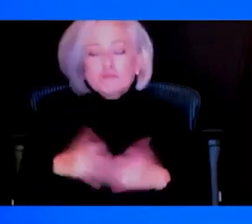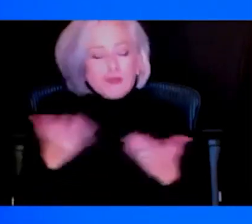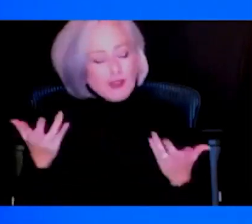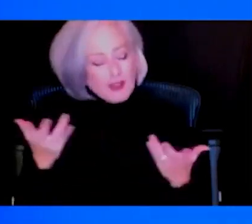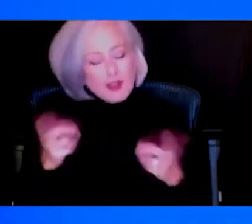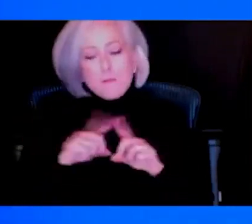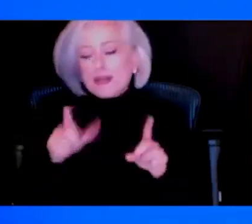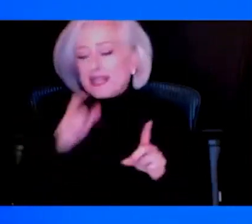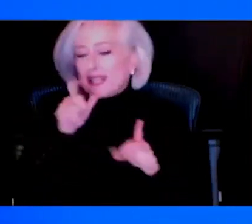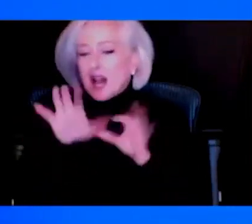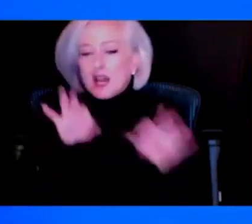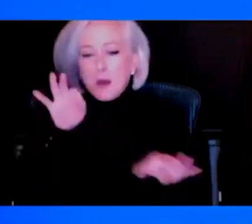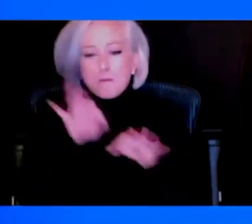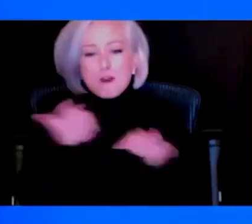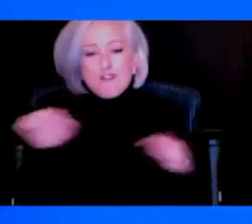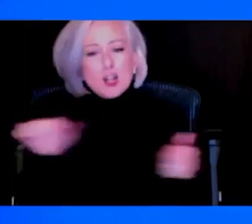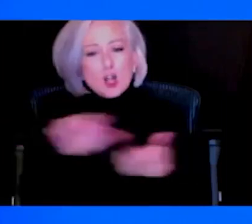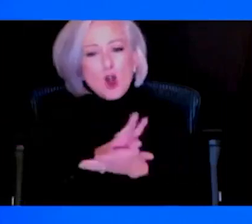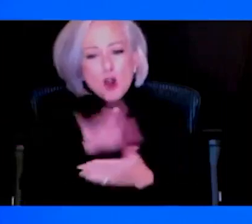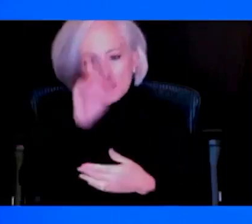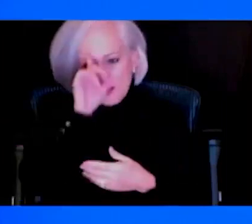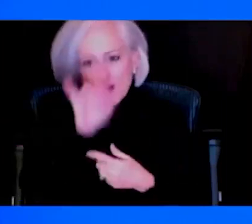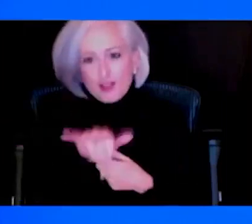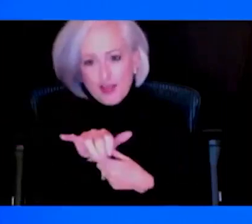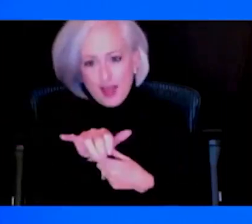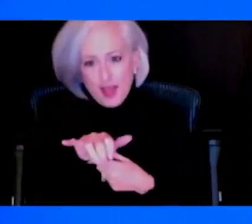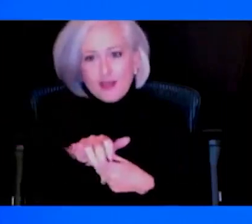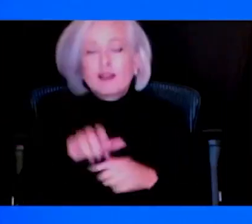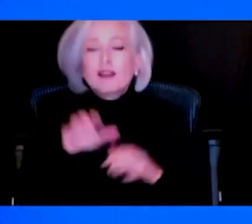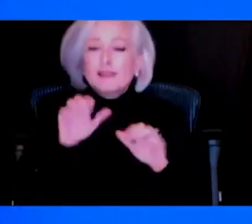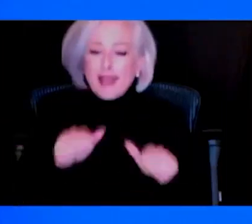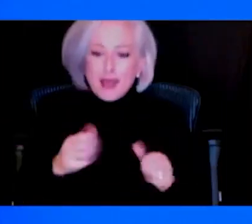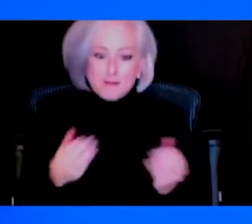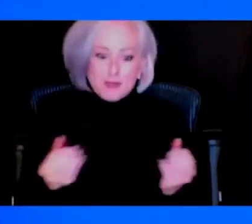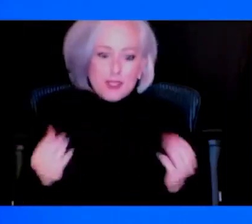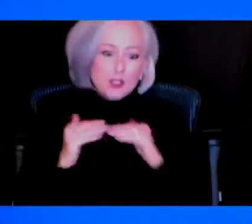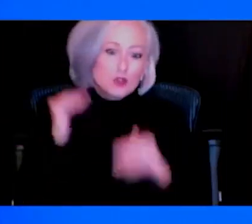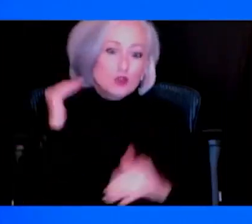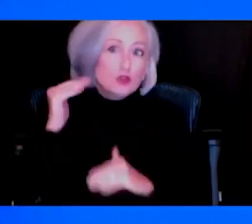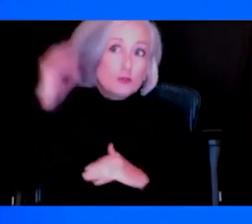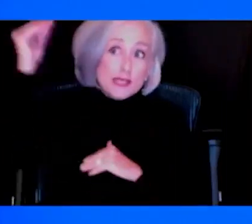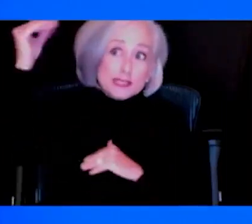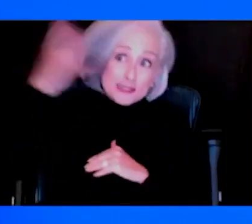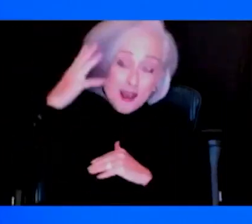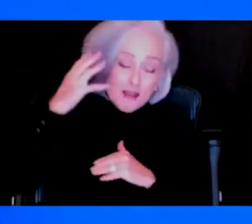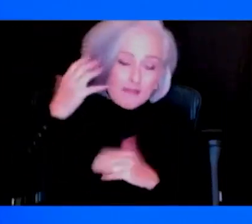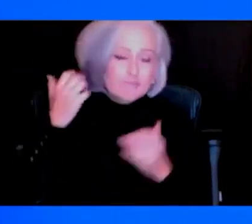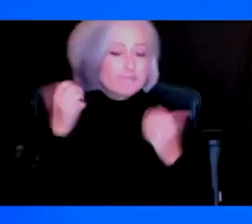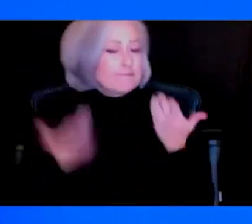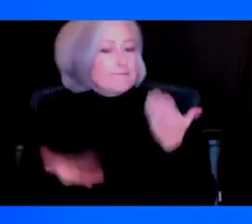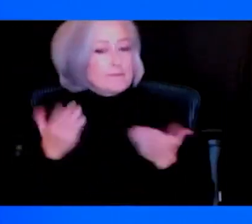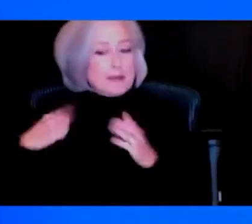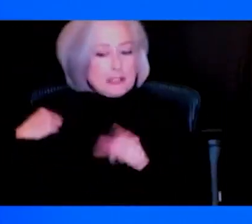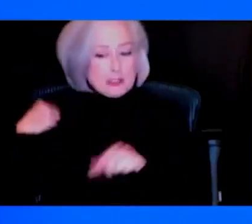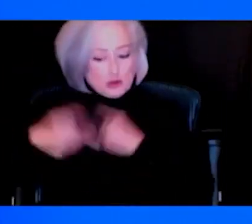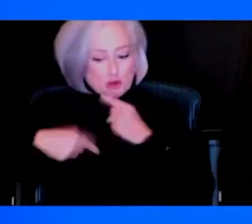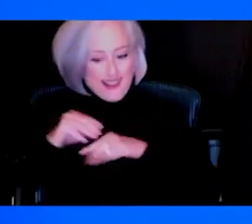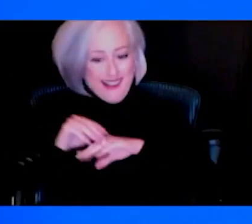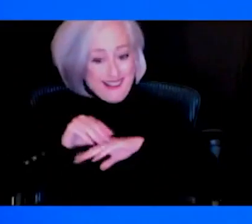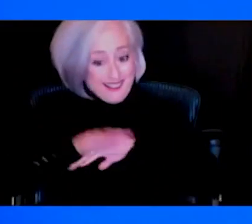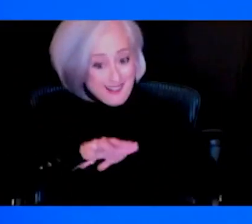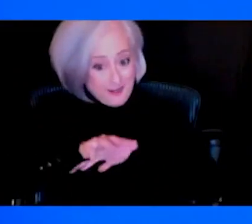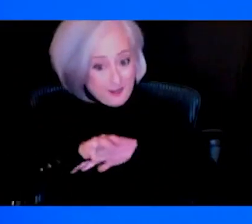perfect cause to it. It could be due to excessive sun exposure, genetics, things like that. And to treat it,